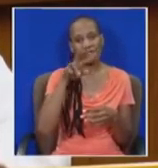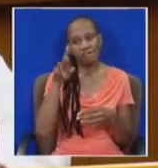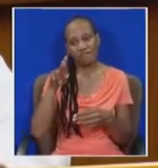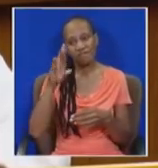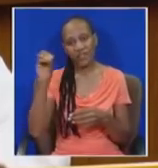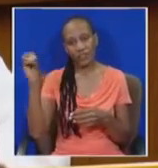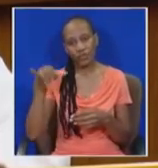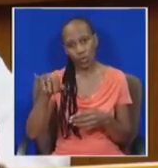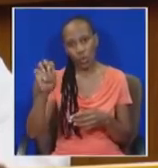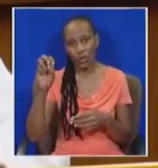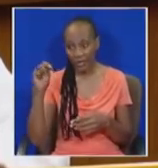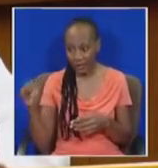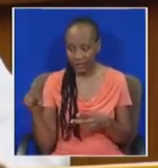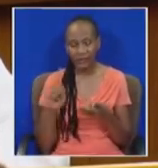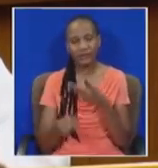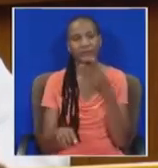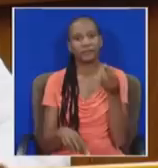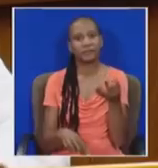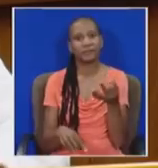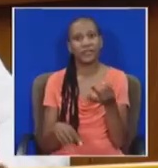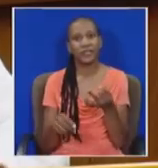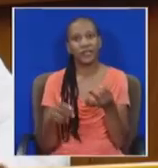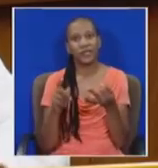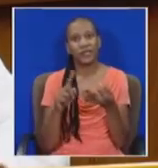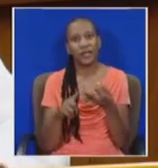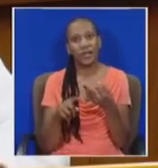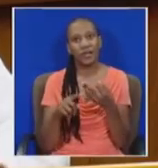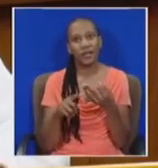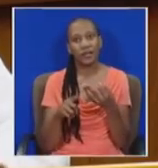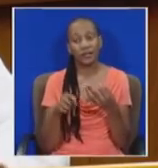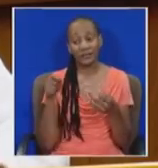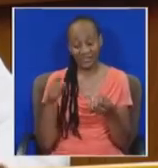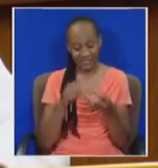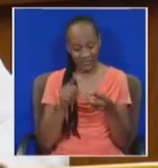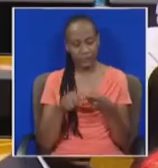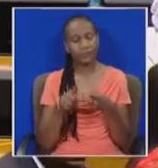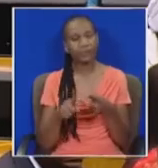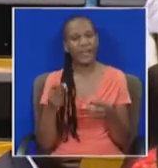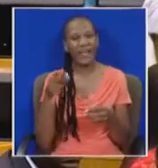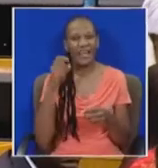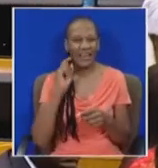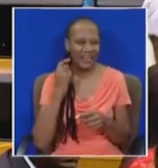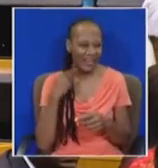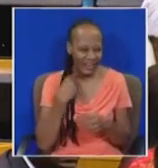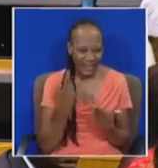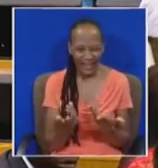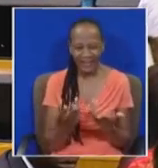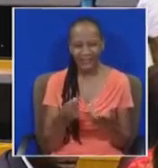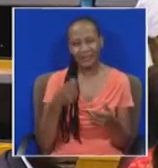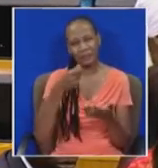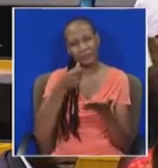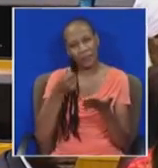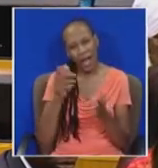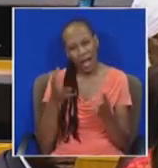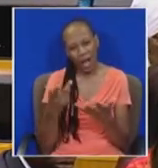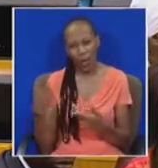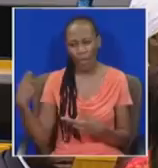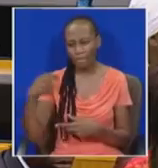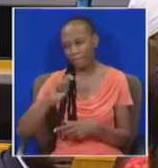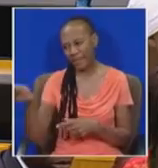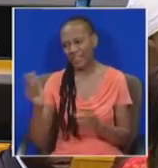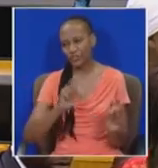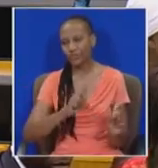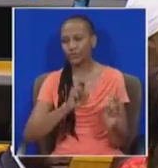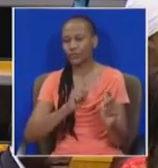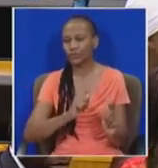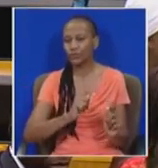keys of National Treasury to the Guptas and lied repeatedly about a trip to Dubai paid for by the Guptas. Lynn Brown,